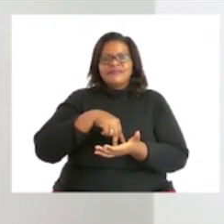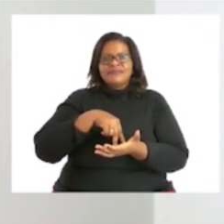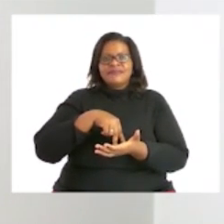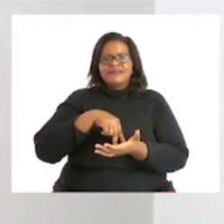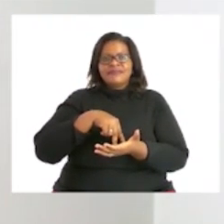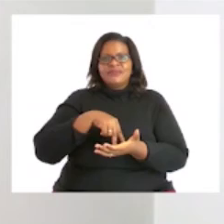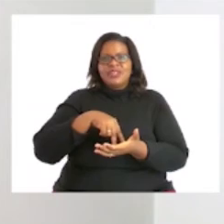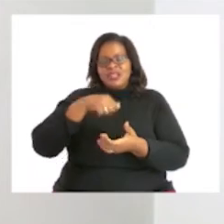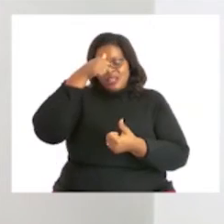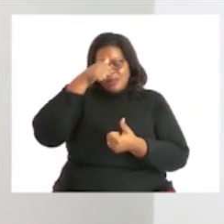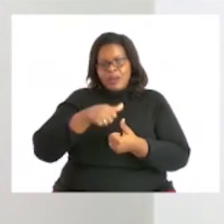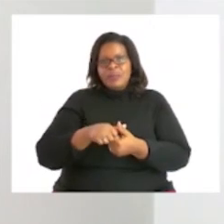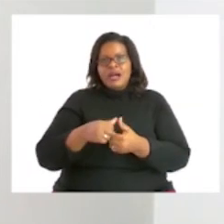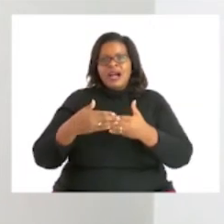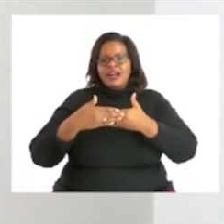Remember social distancing.